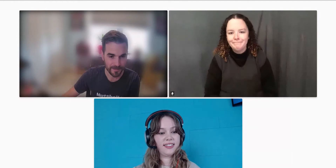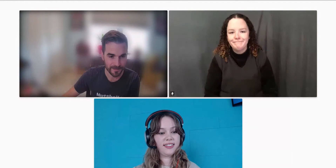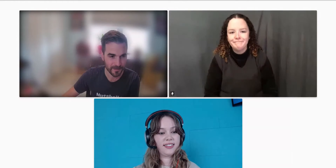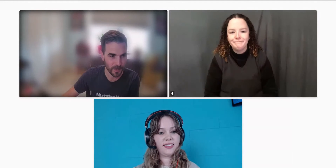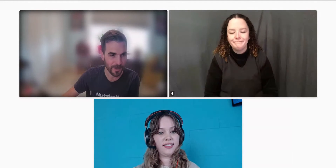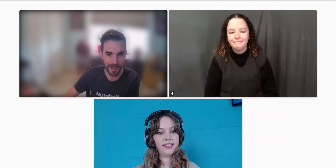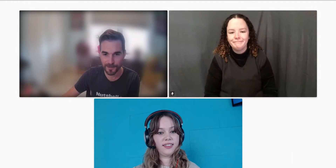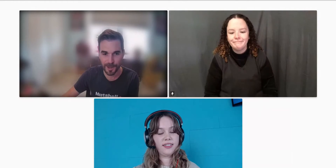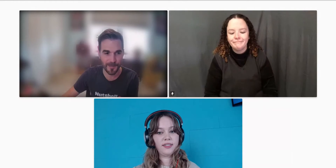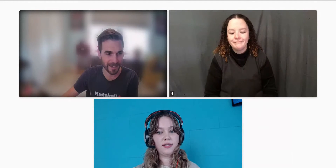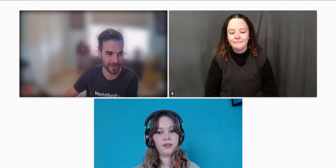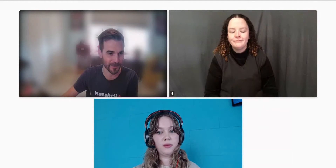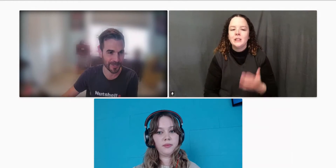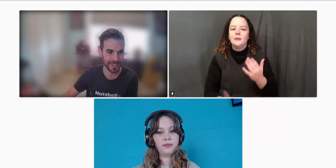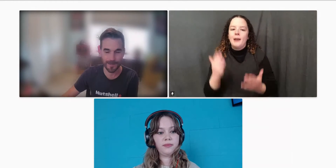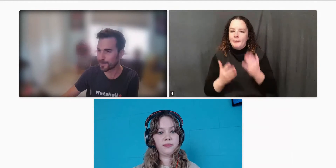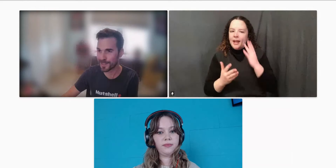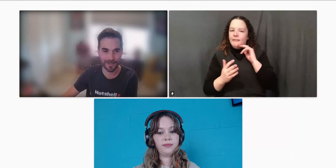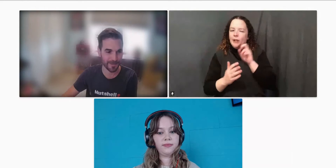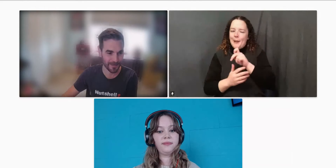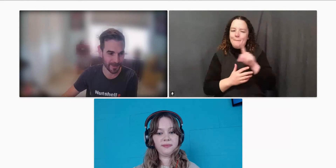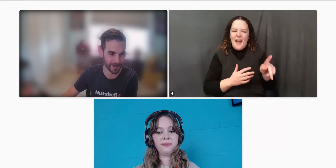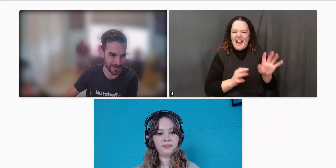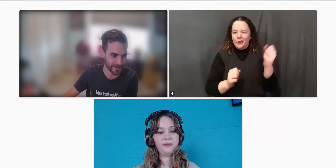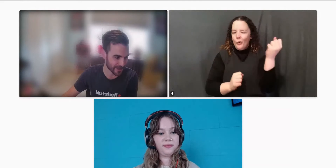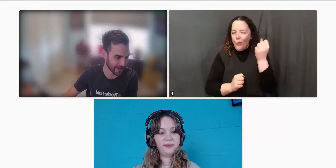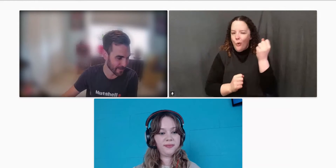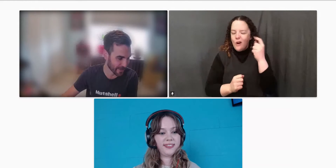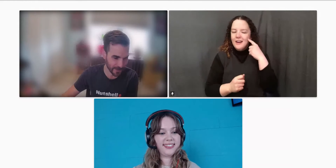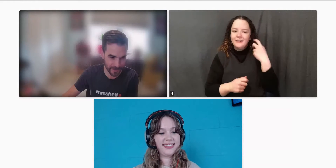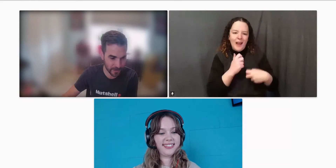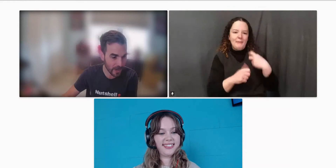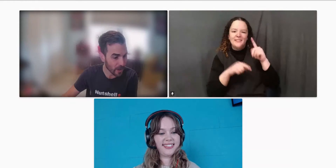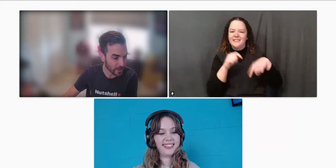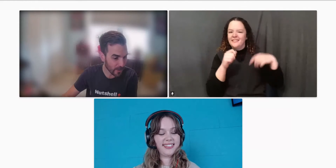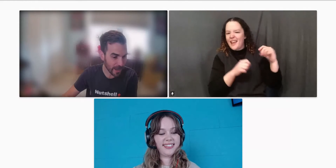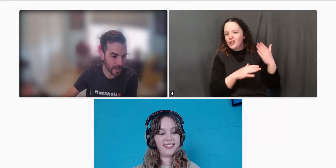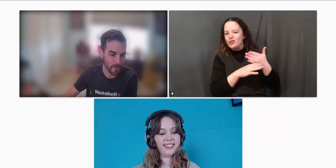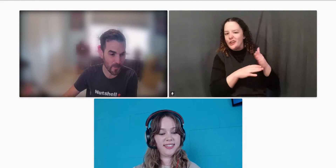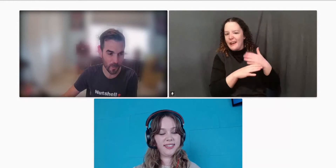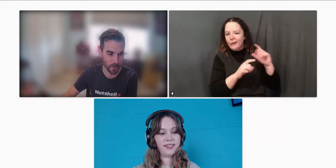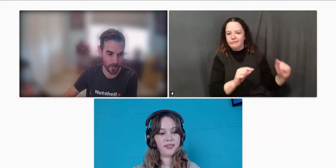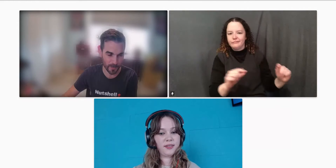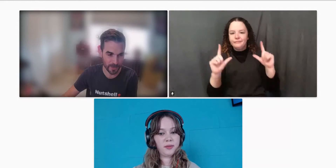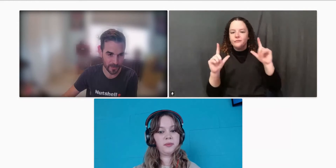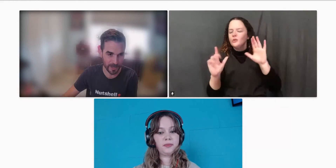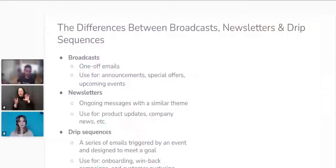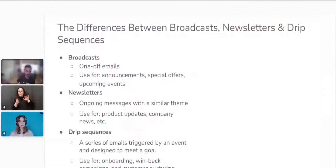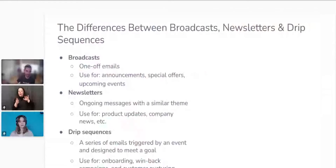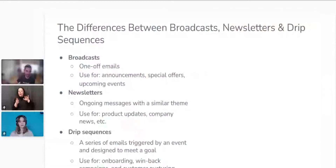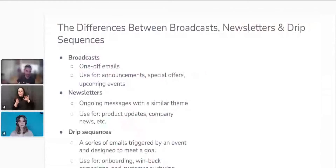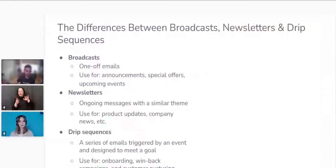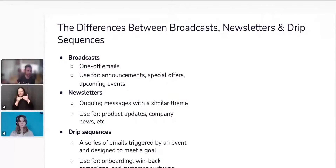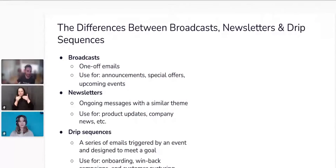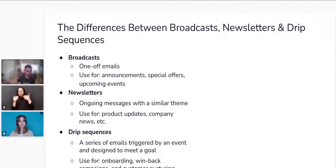Um, we might have to come back to this one in a second. I'm just having some difficulties sharing my screen. So let's go ahead and move forward with our presentation. I